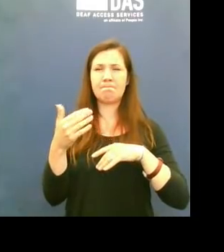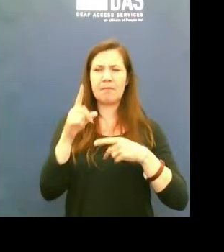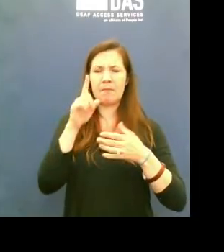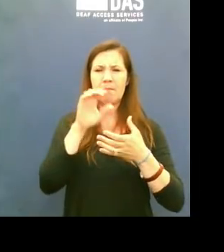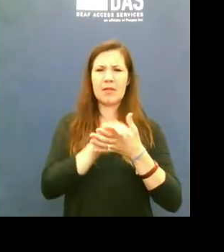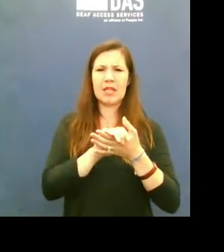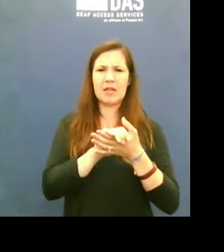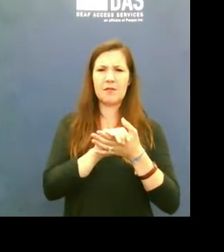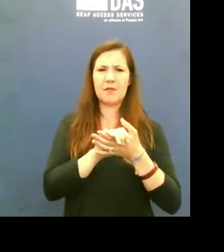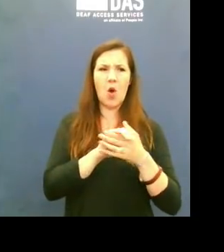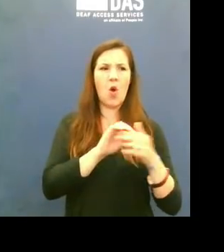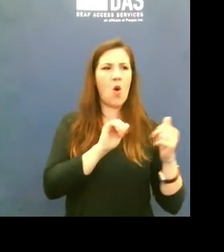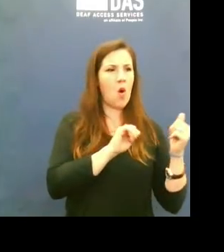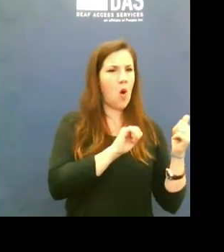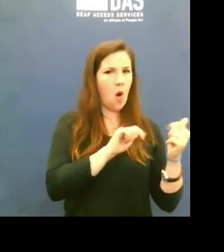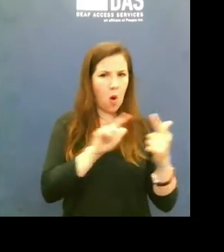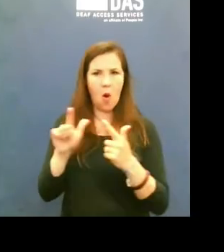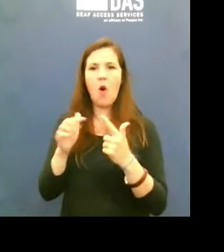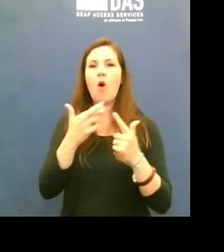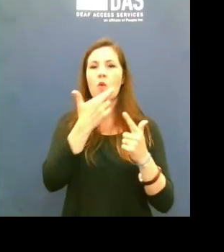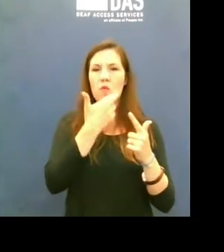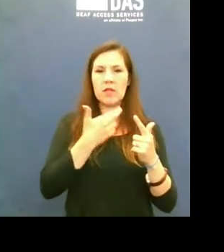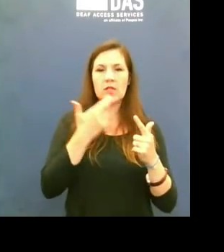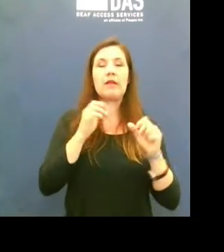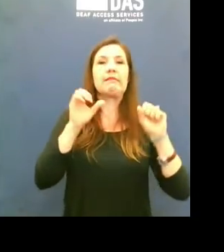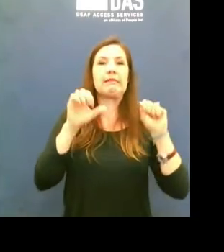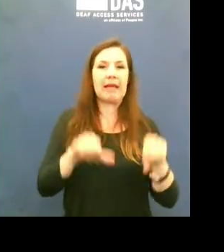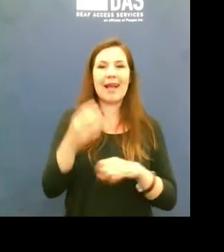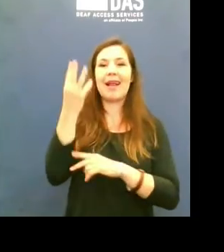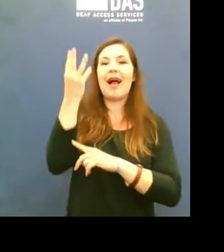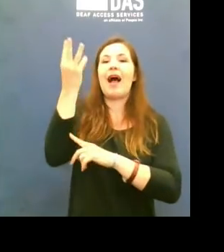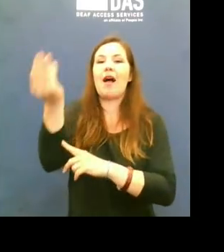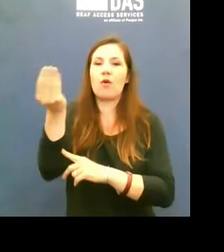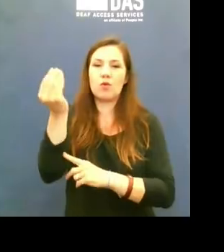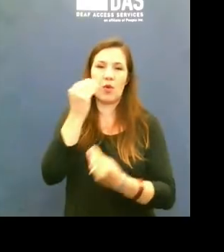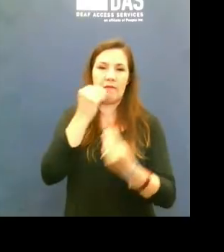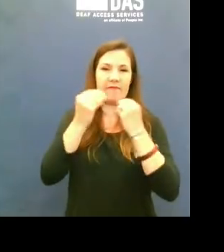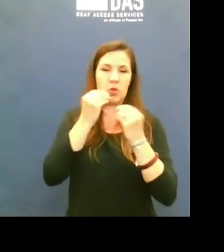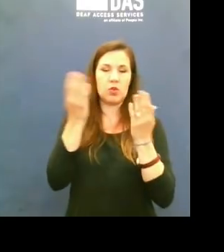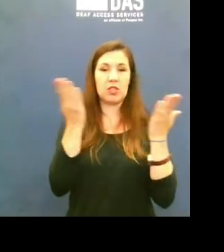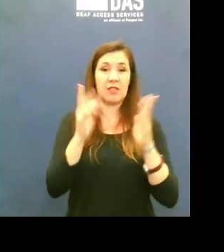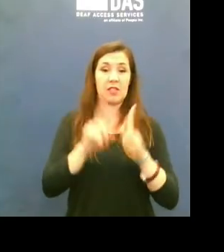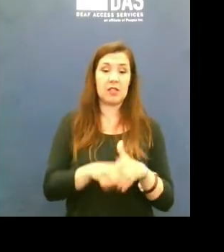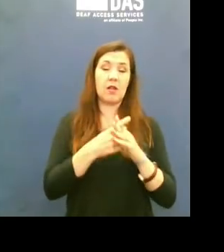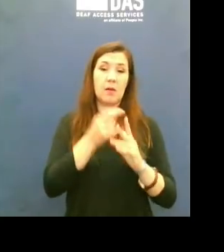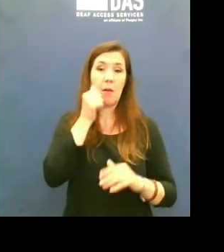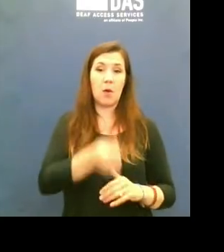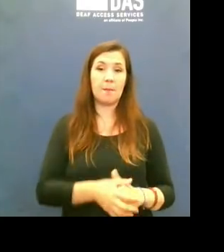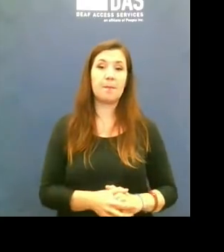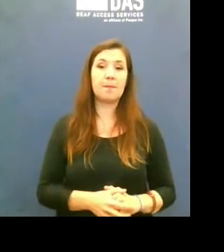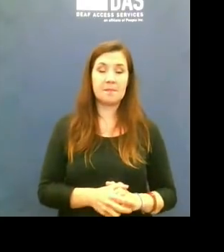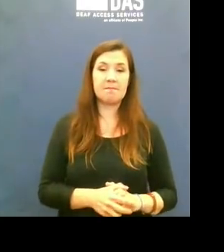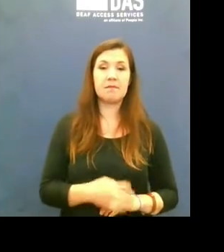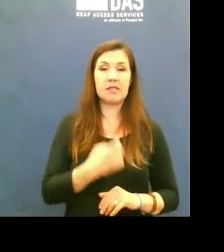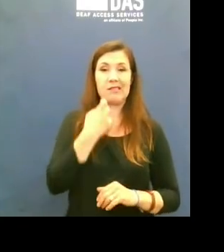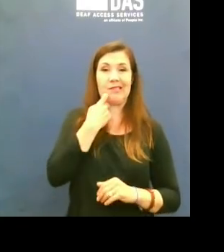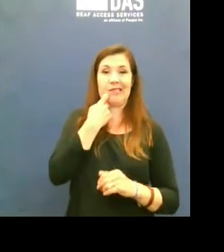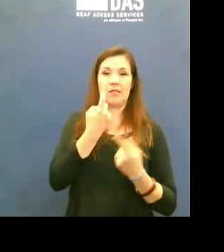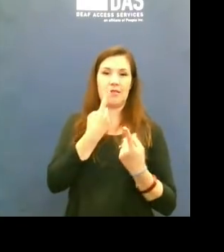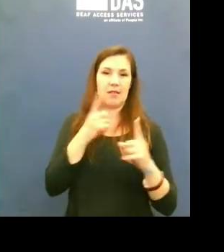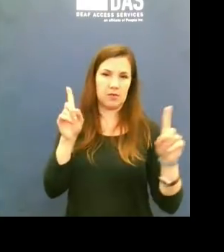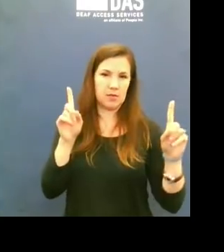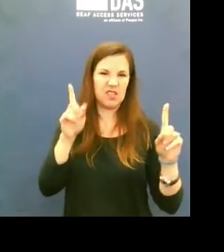believe all restaurants will be able to do outdoor food service, I believe effective tomorrow. It was just announced by the governor's